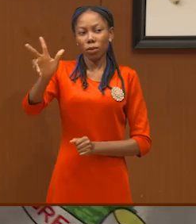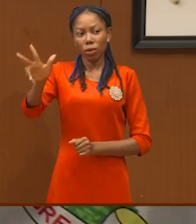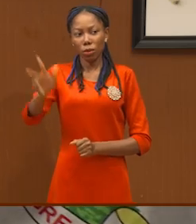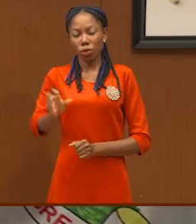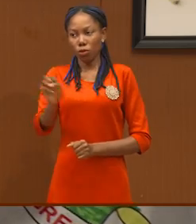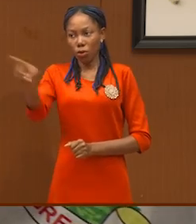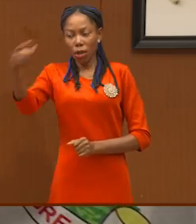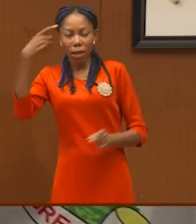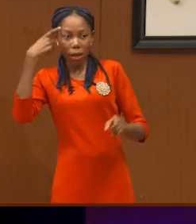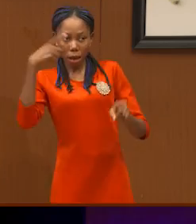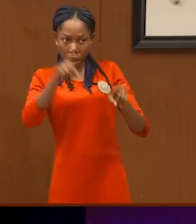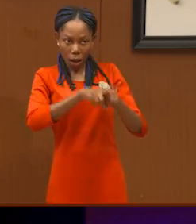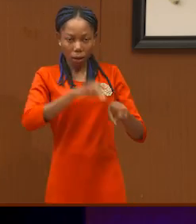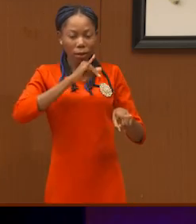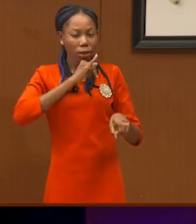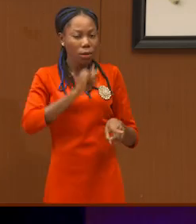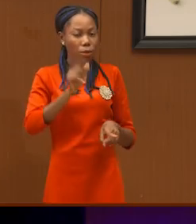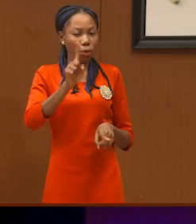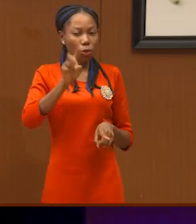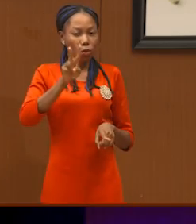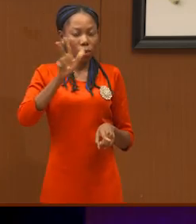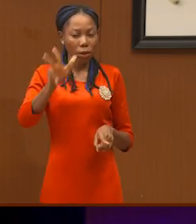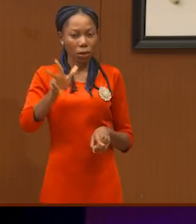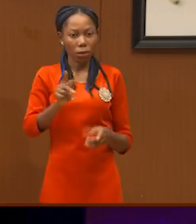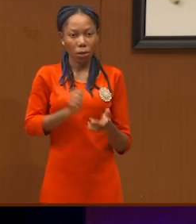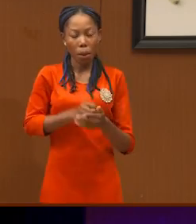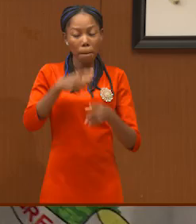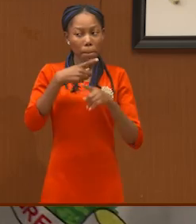is 132,000 naira. Yes. But your claim is